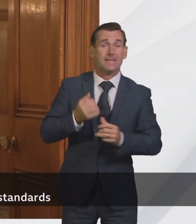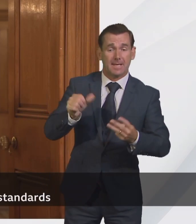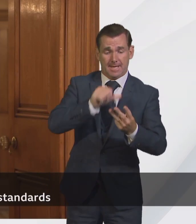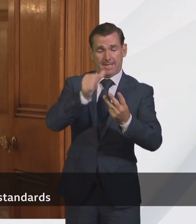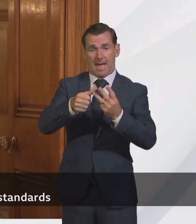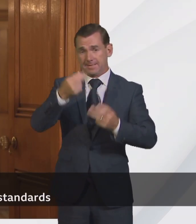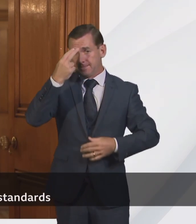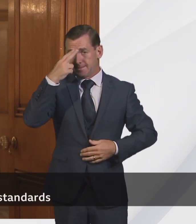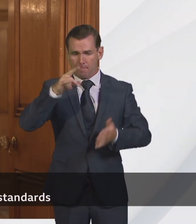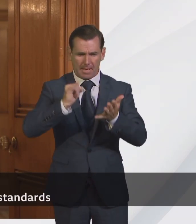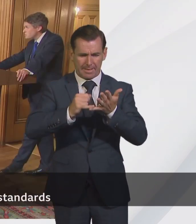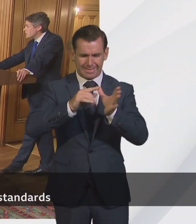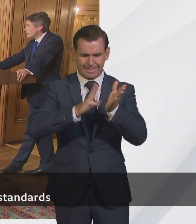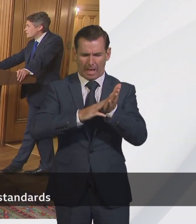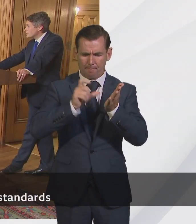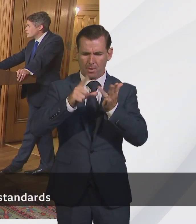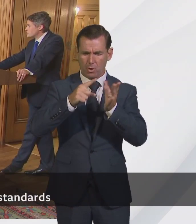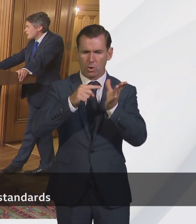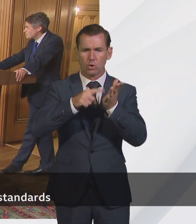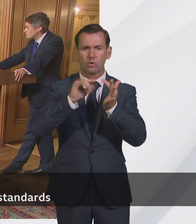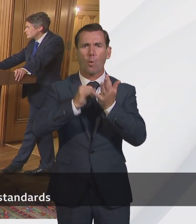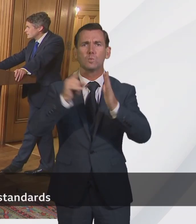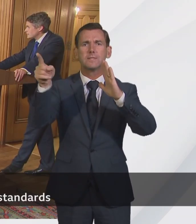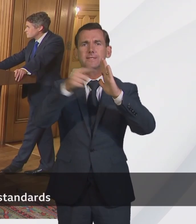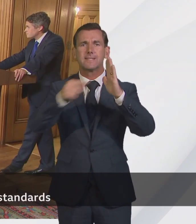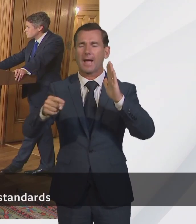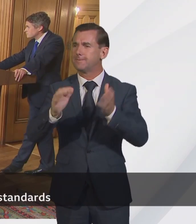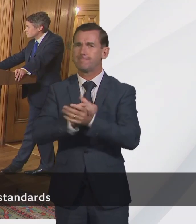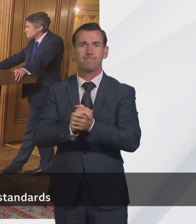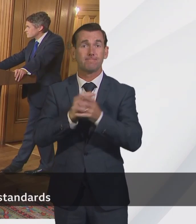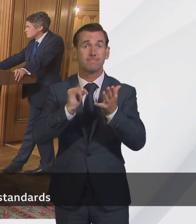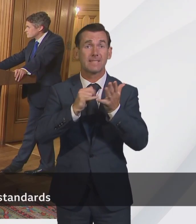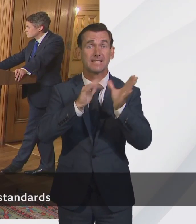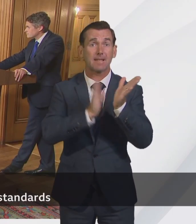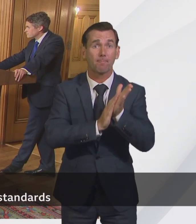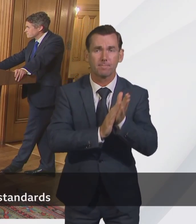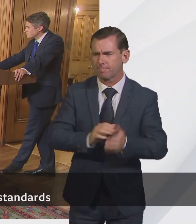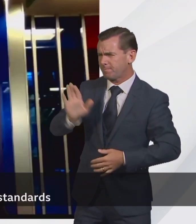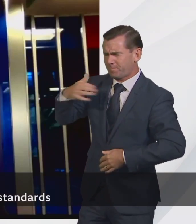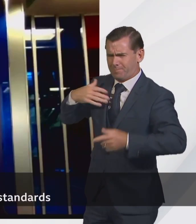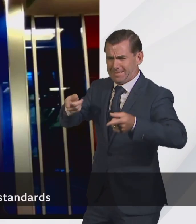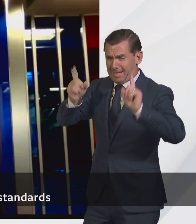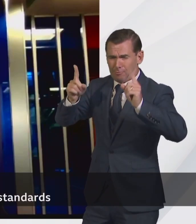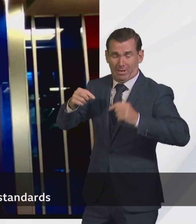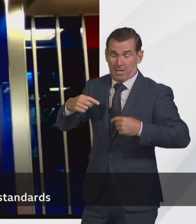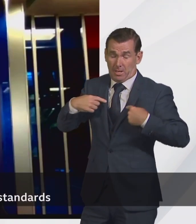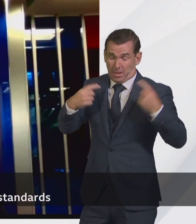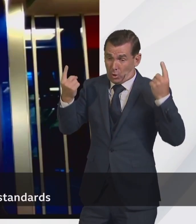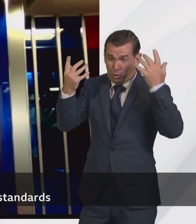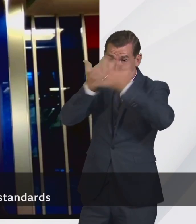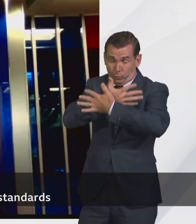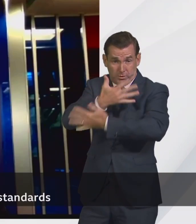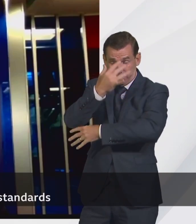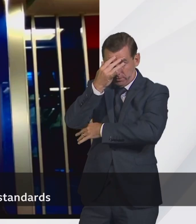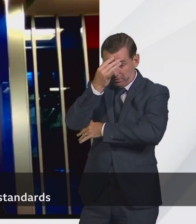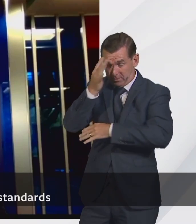to Sam Coates from Sky. Sam. Secretary of State, I'm confused with what the government's proposing